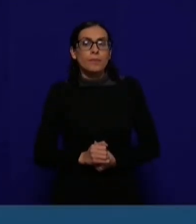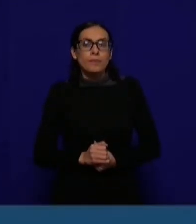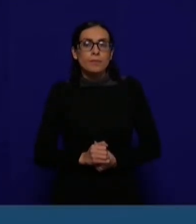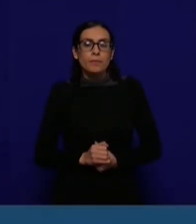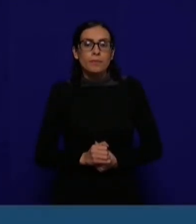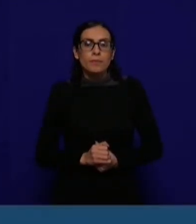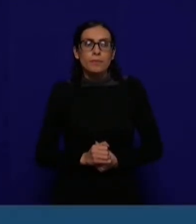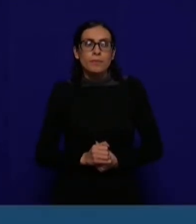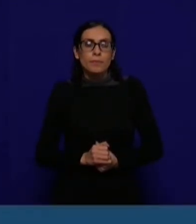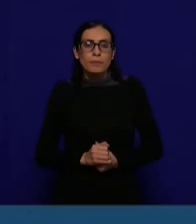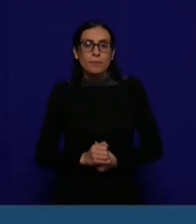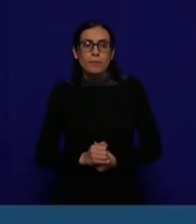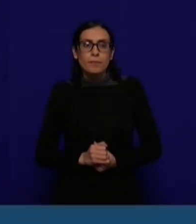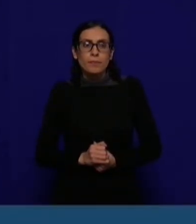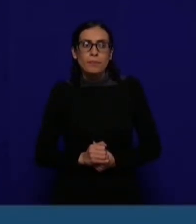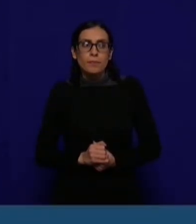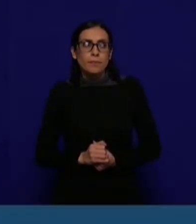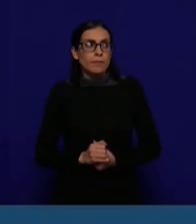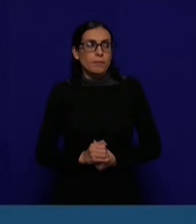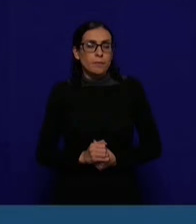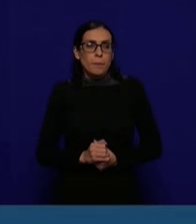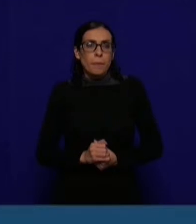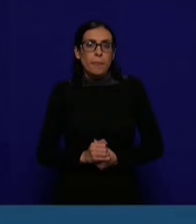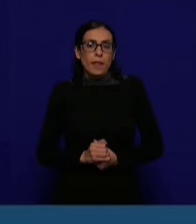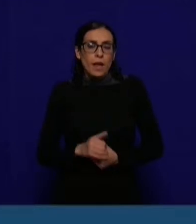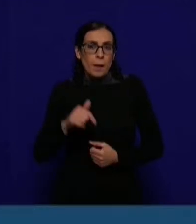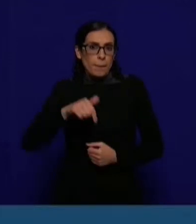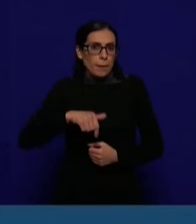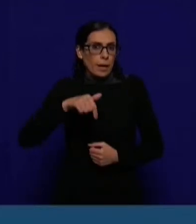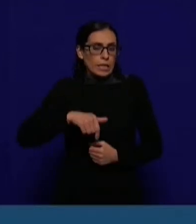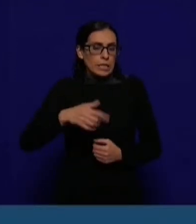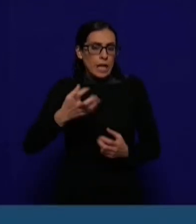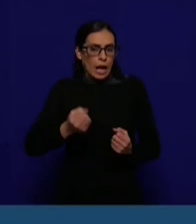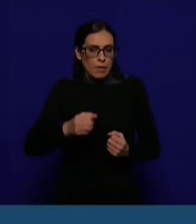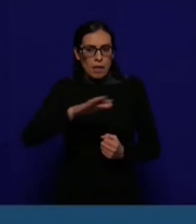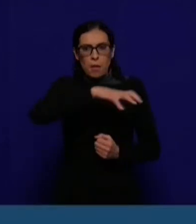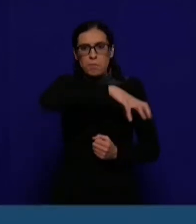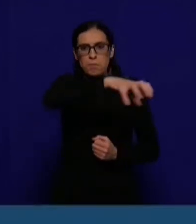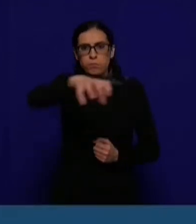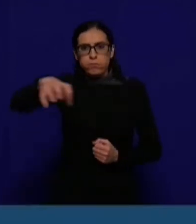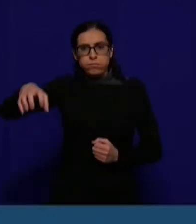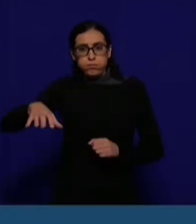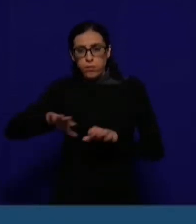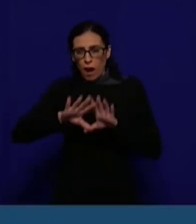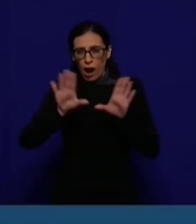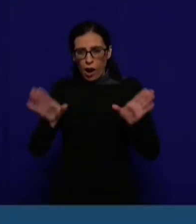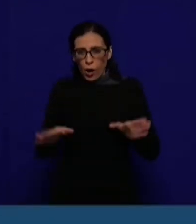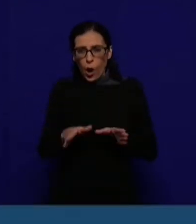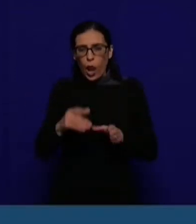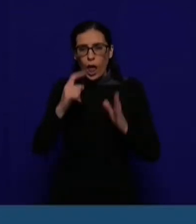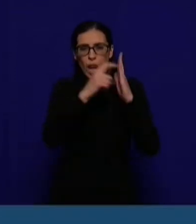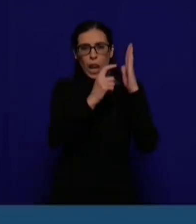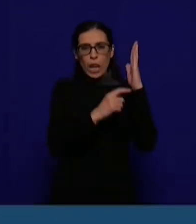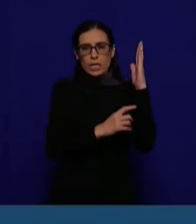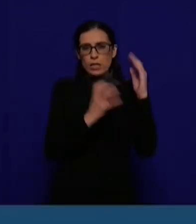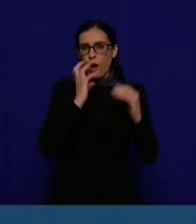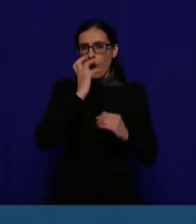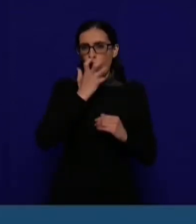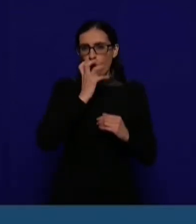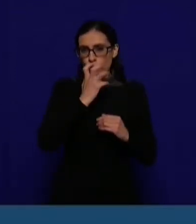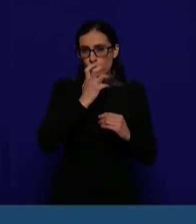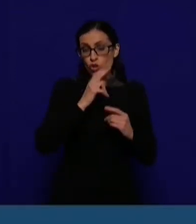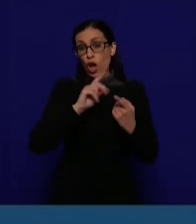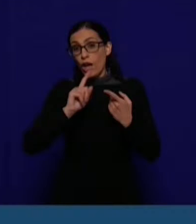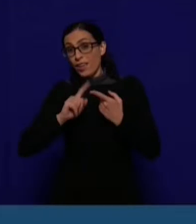to the people who travel from abroad, right now we have all the countries who are on amber zone, except for those who are red, who needs